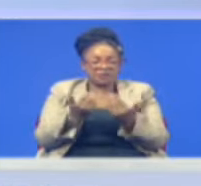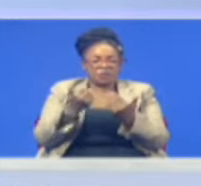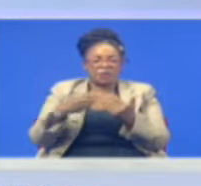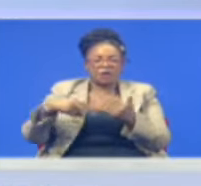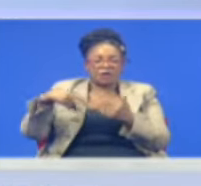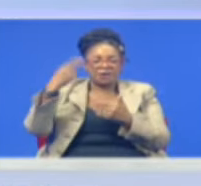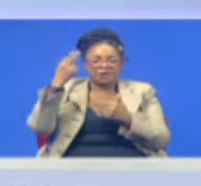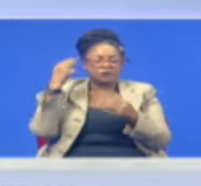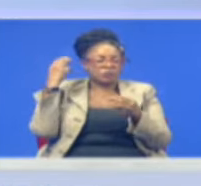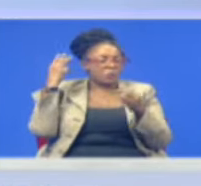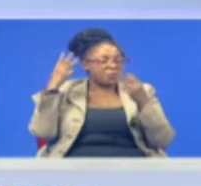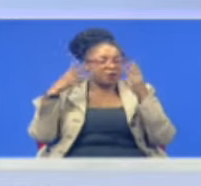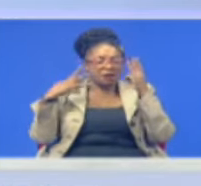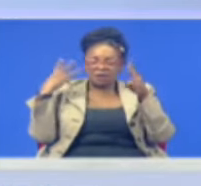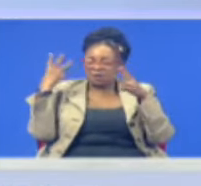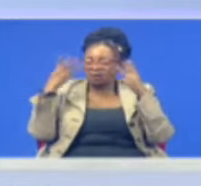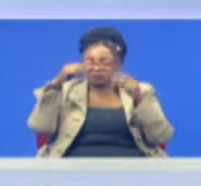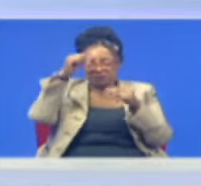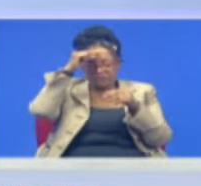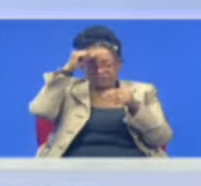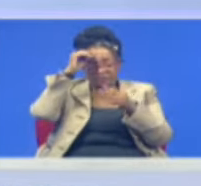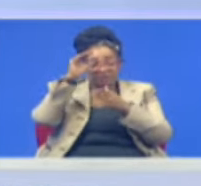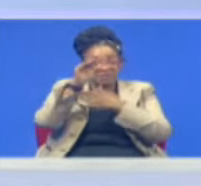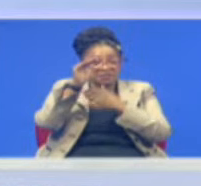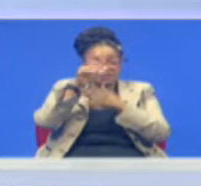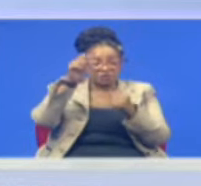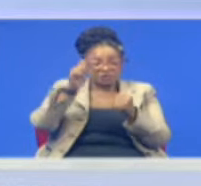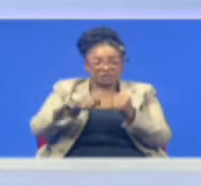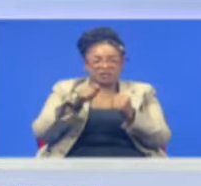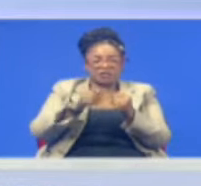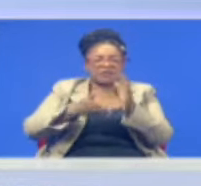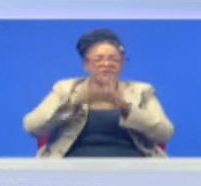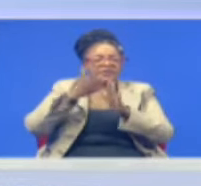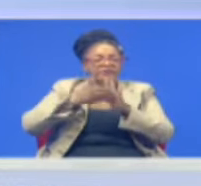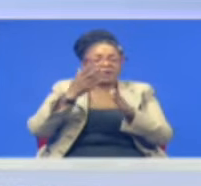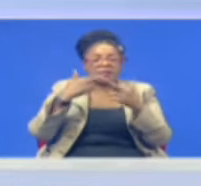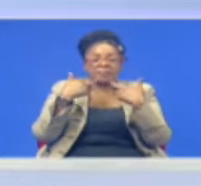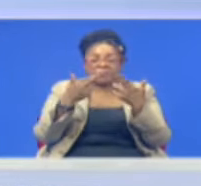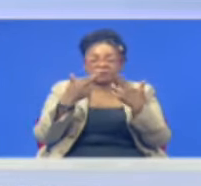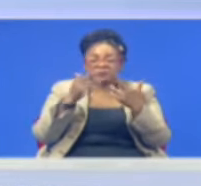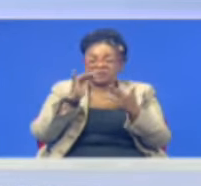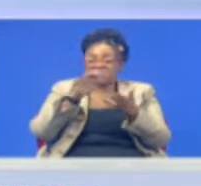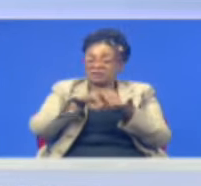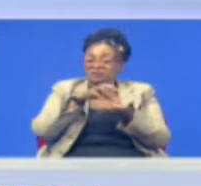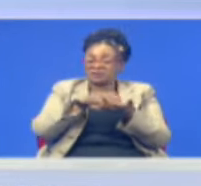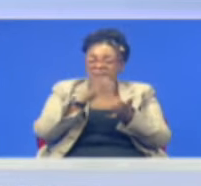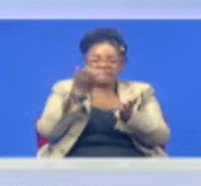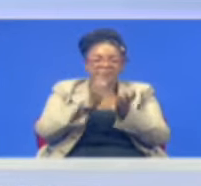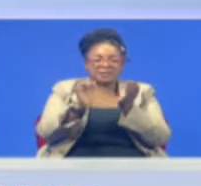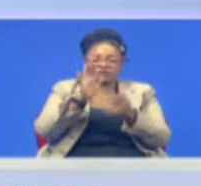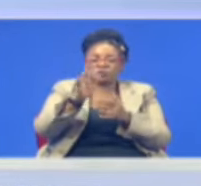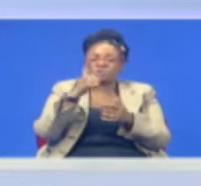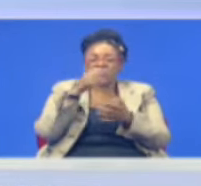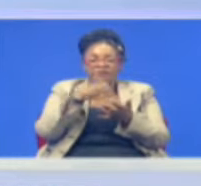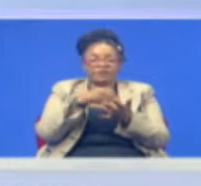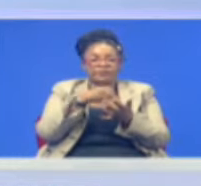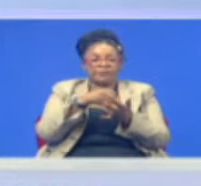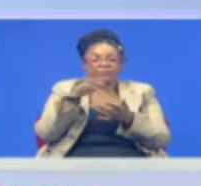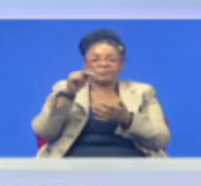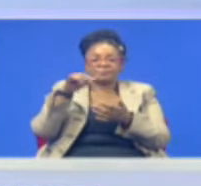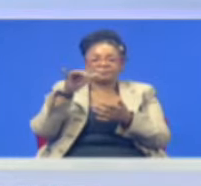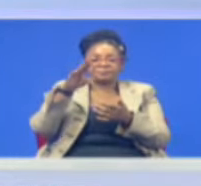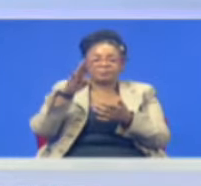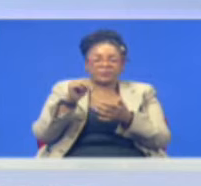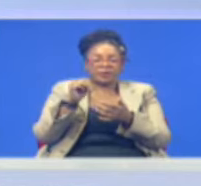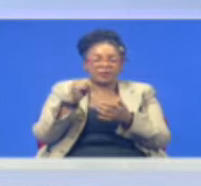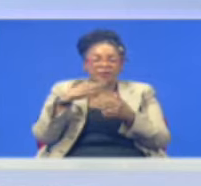worrying rate, with the government calling on the judiciary to expedite reported cases and punish the culprits. Naoma Sampao reports on